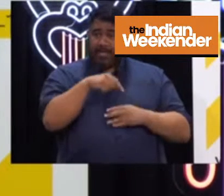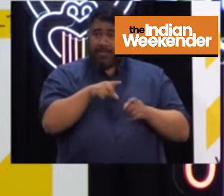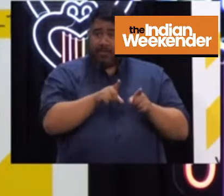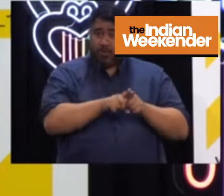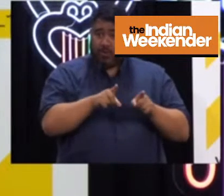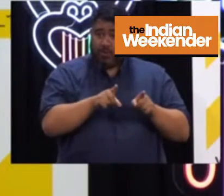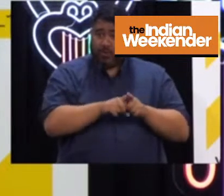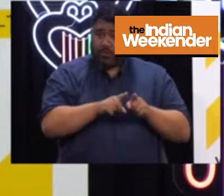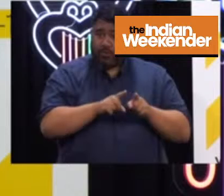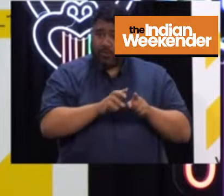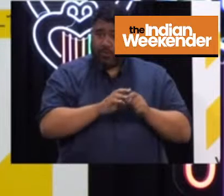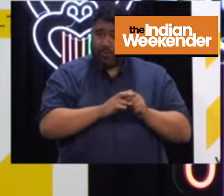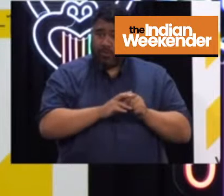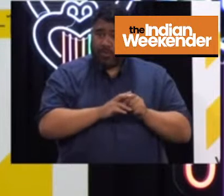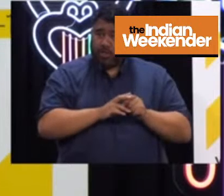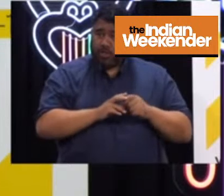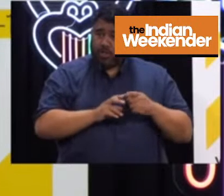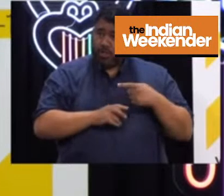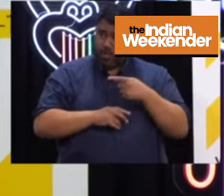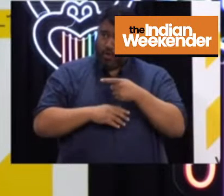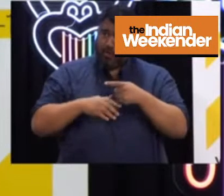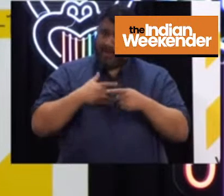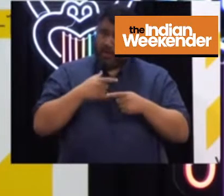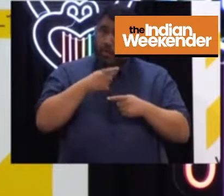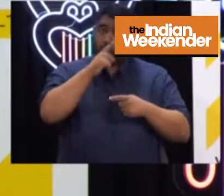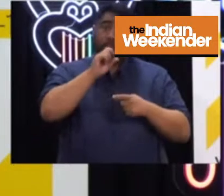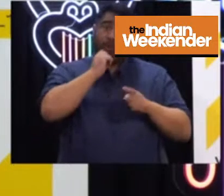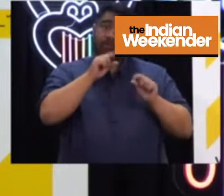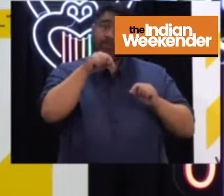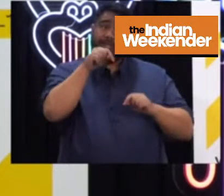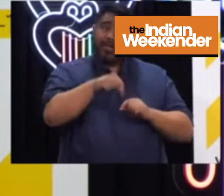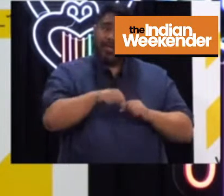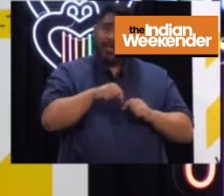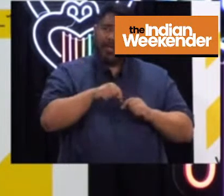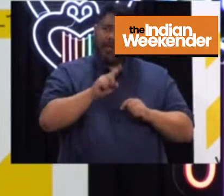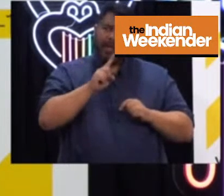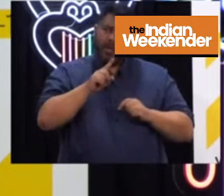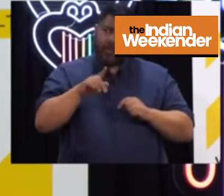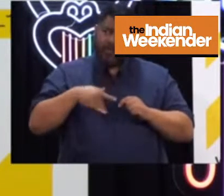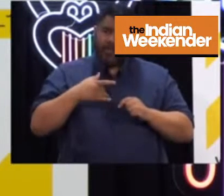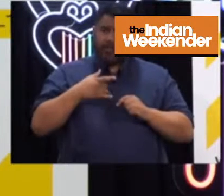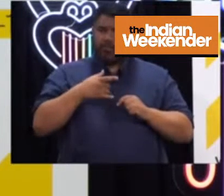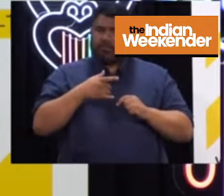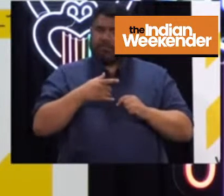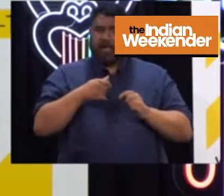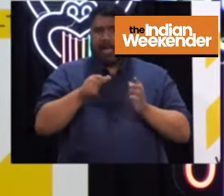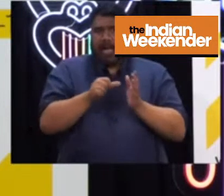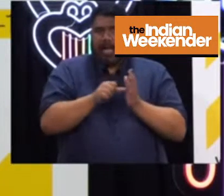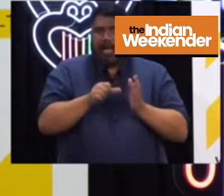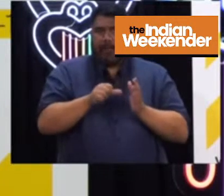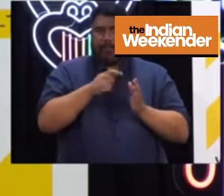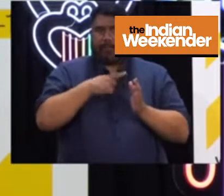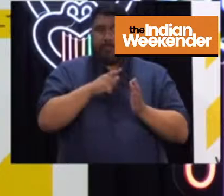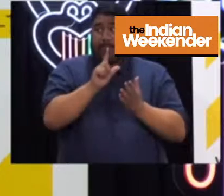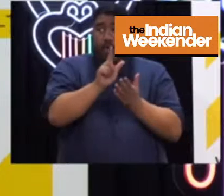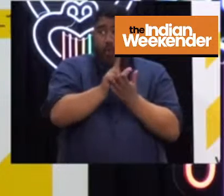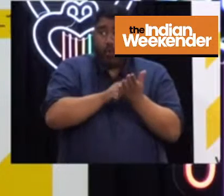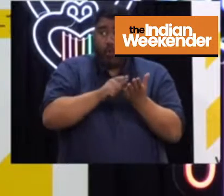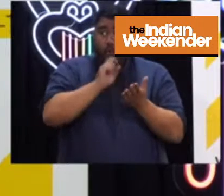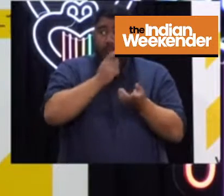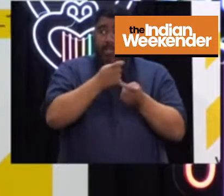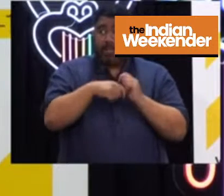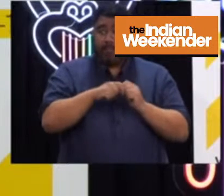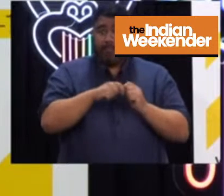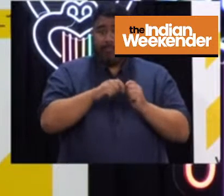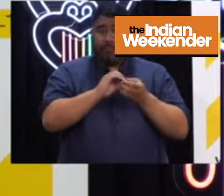that something you support, and are you seeing any legal issues with that in the future? I support anything that works, and so we have had a team,